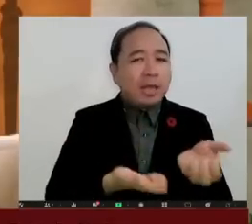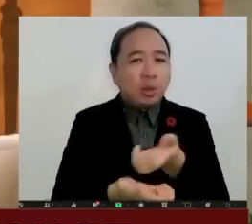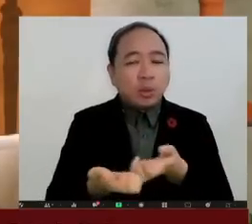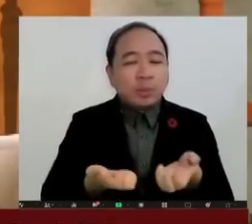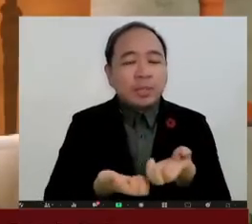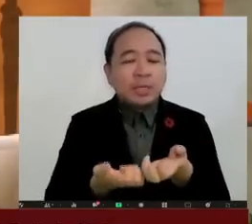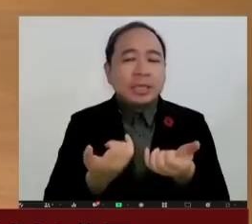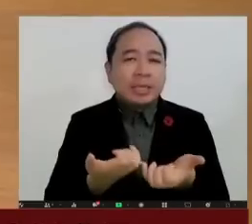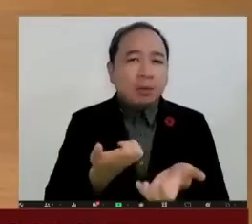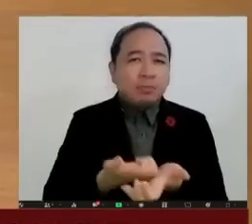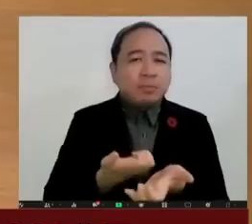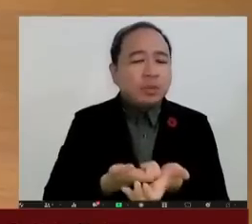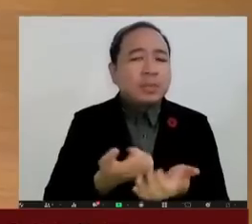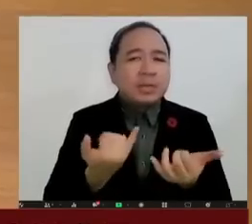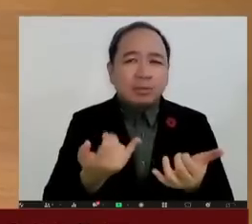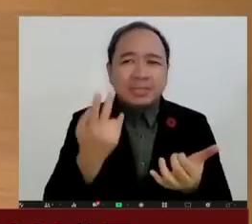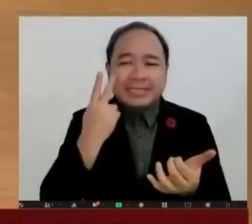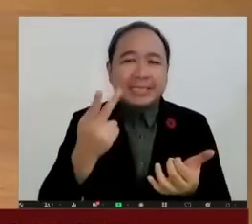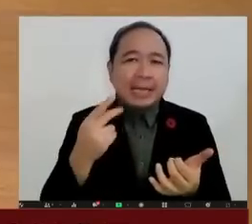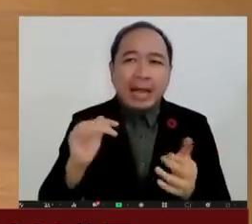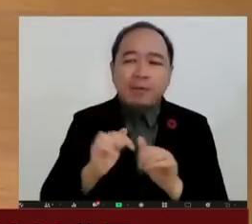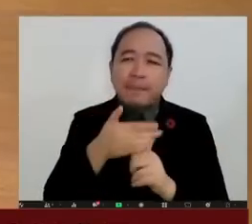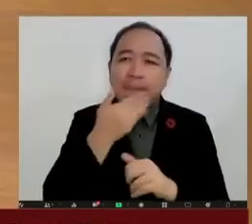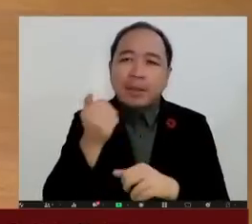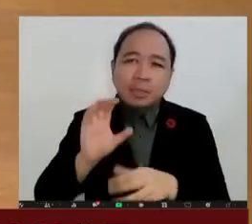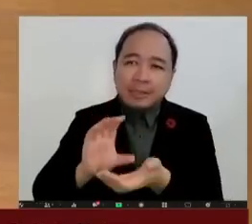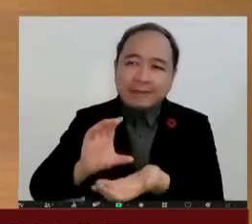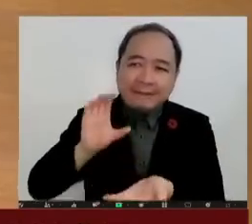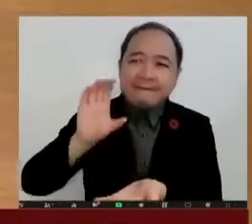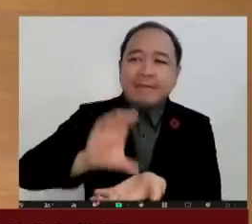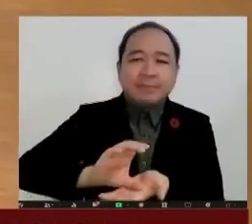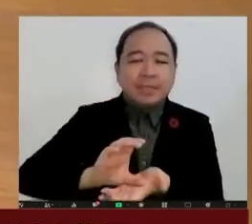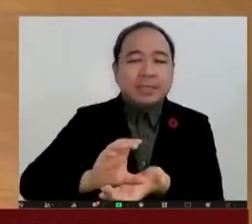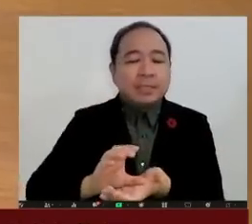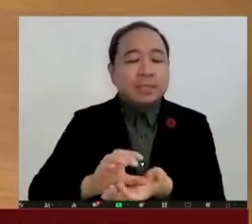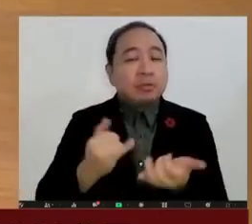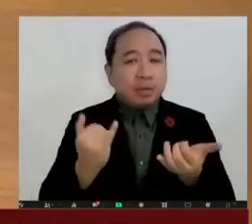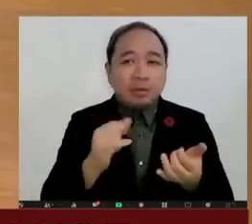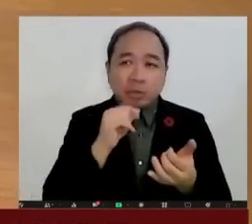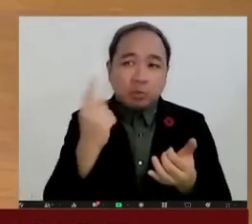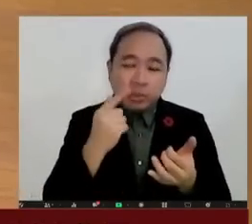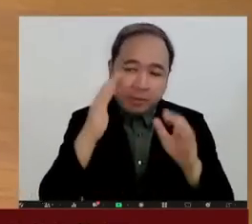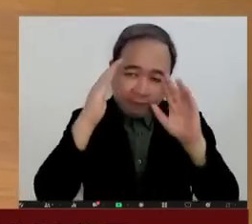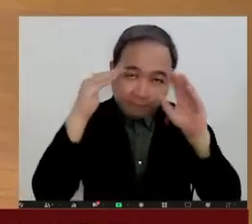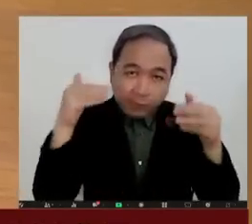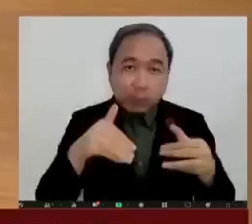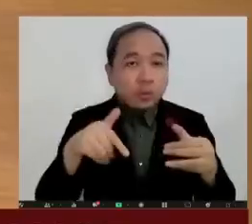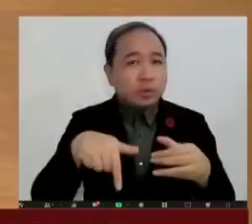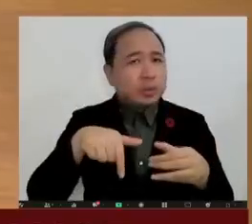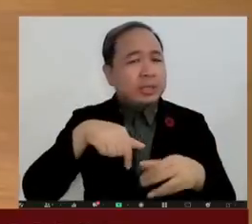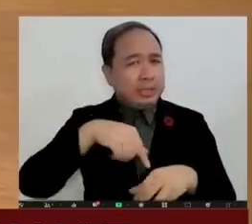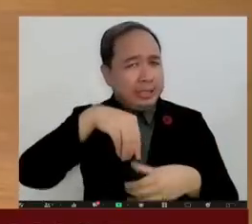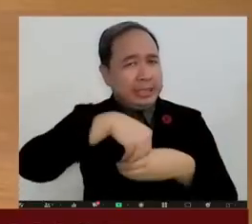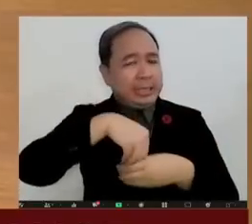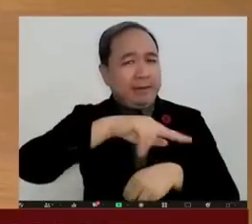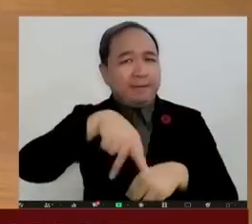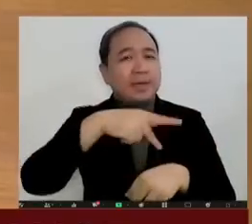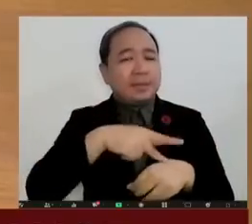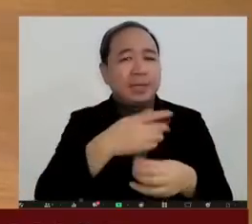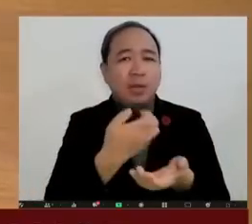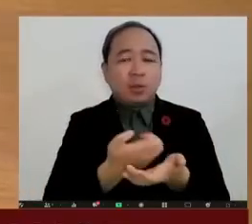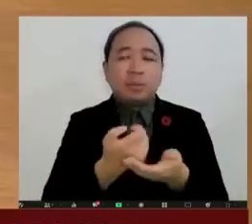and facilitations. For that, we have not limited ourselves to the local economy, but we have looked to the global economy